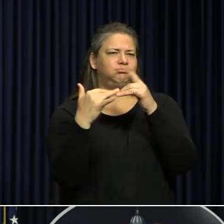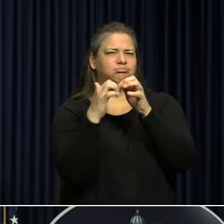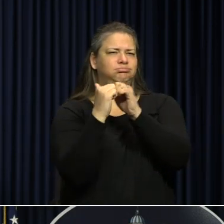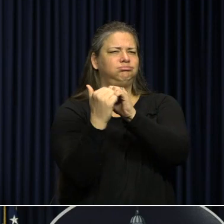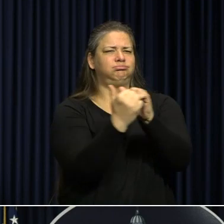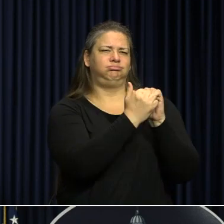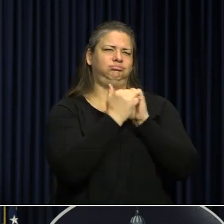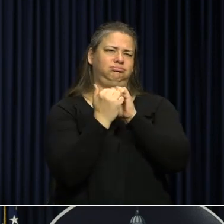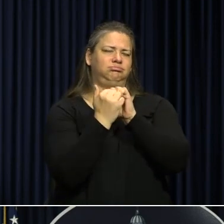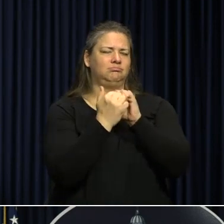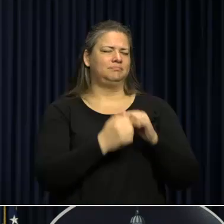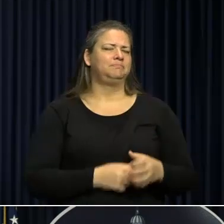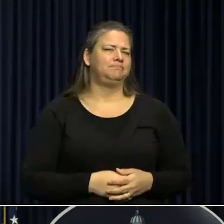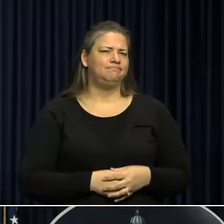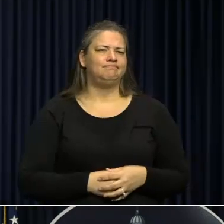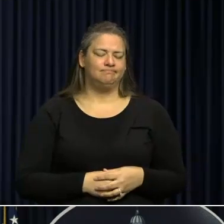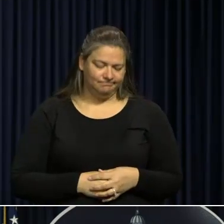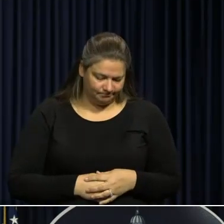other together.